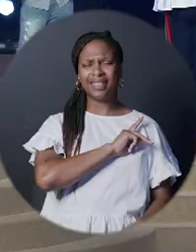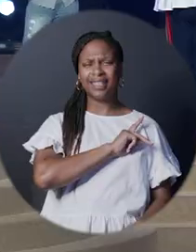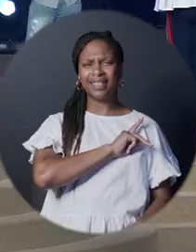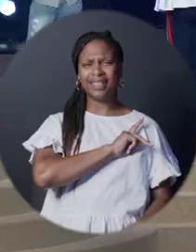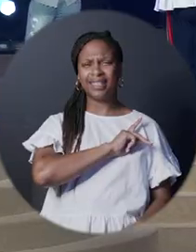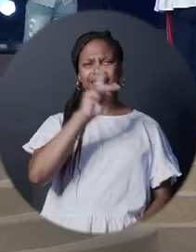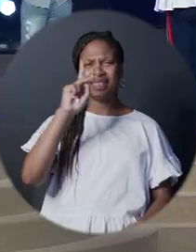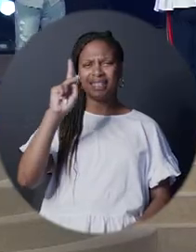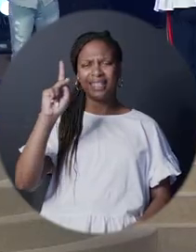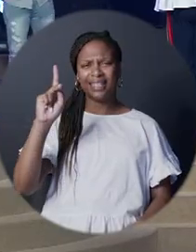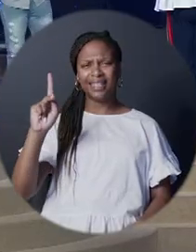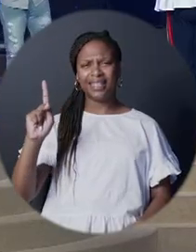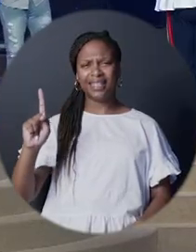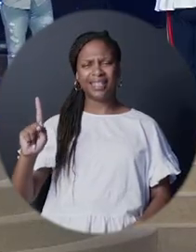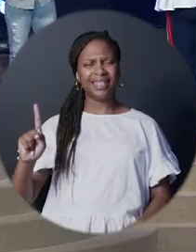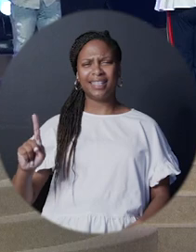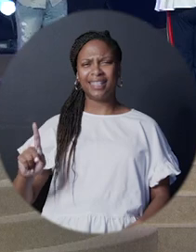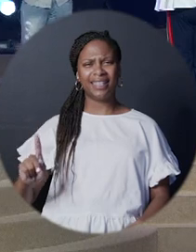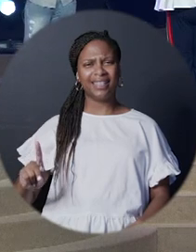King.